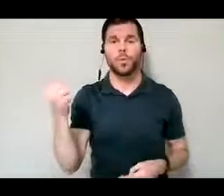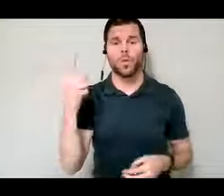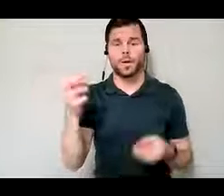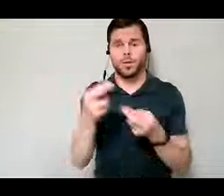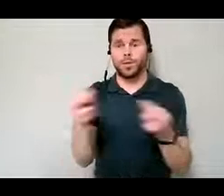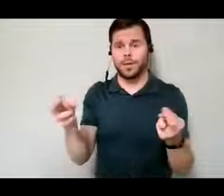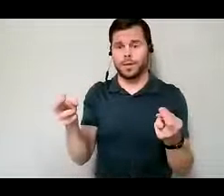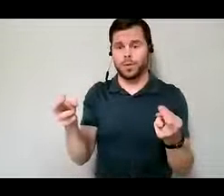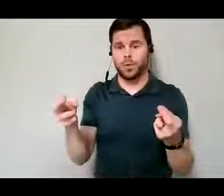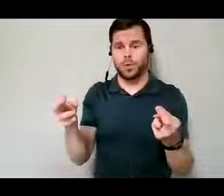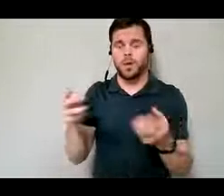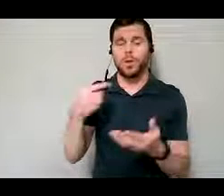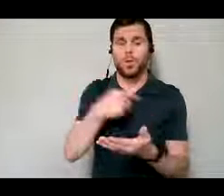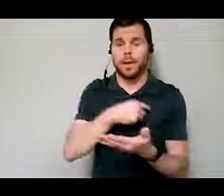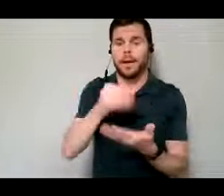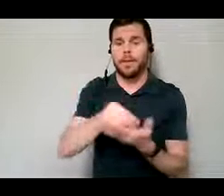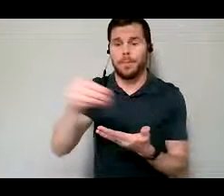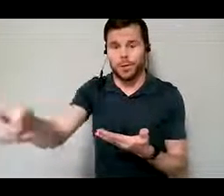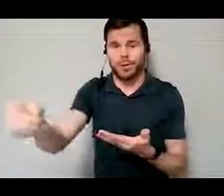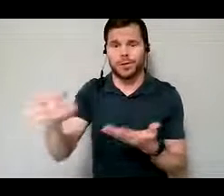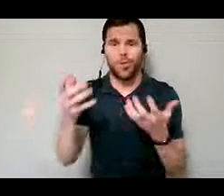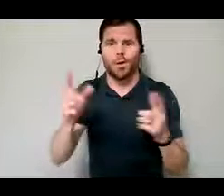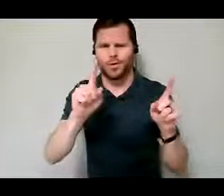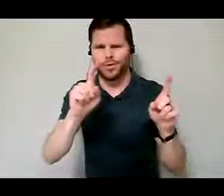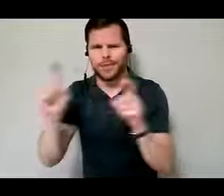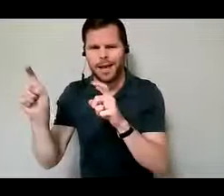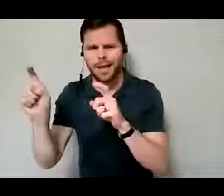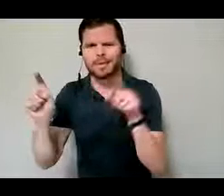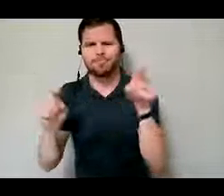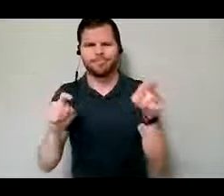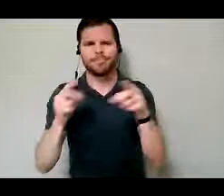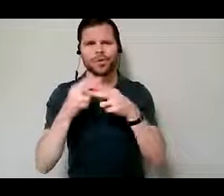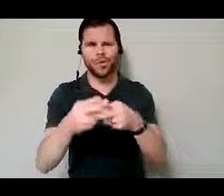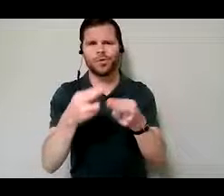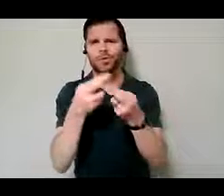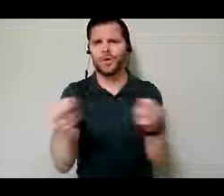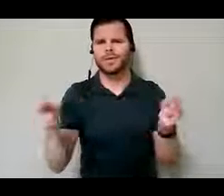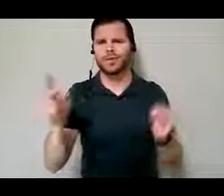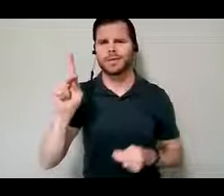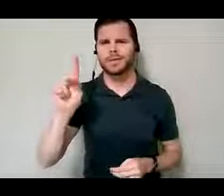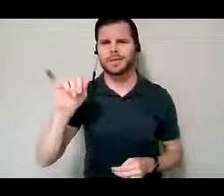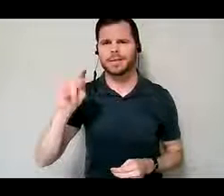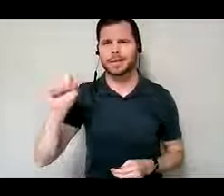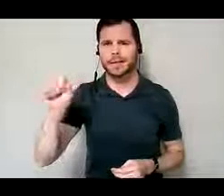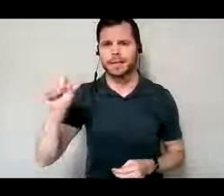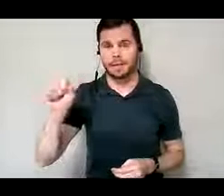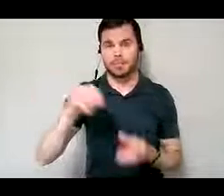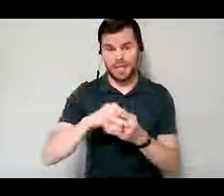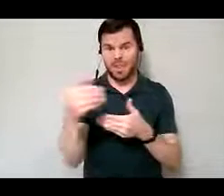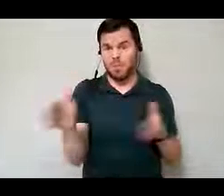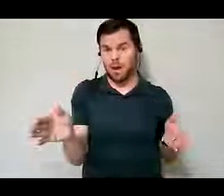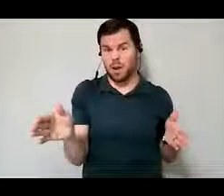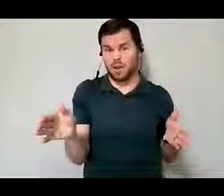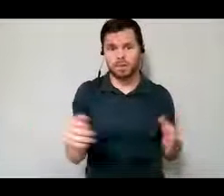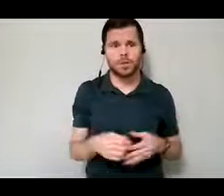purchased to sample were what are called World of Work resource kits. They're in a box. And what comes in the box is what you see